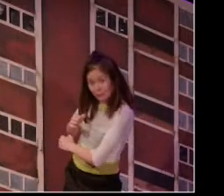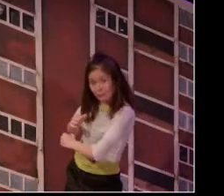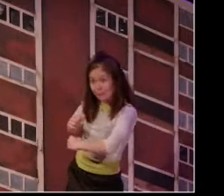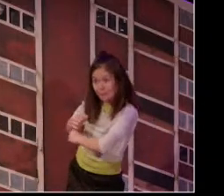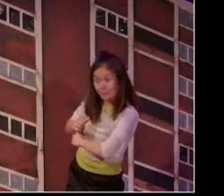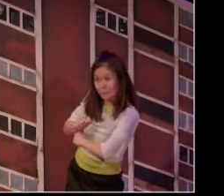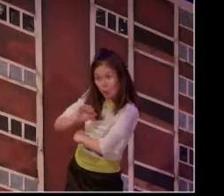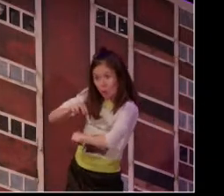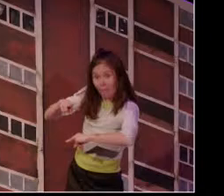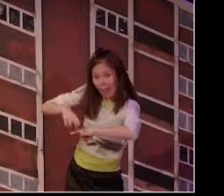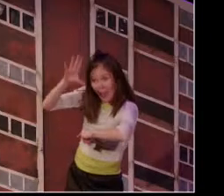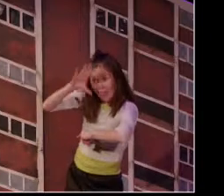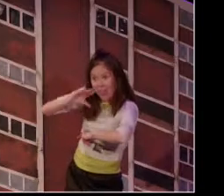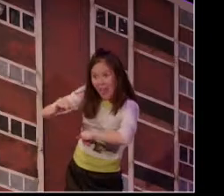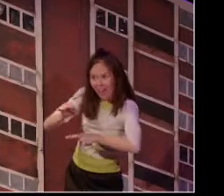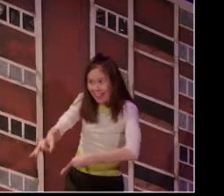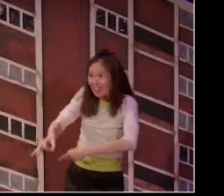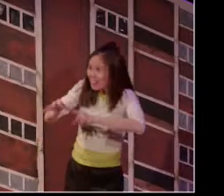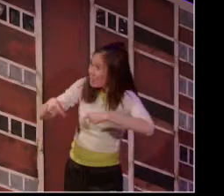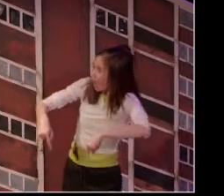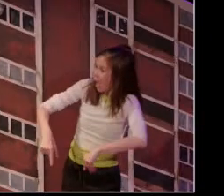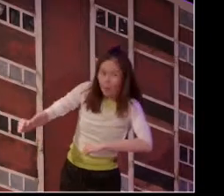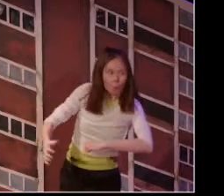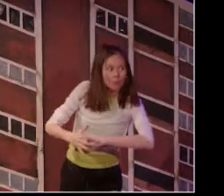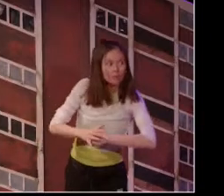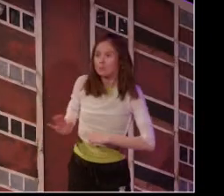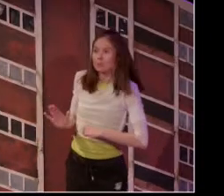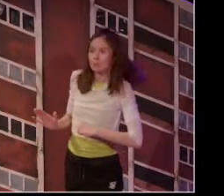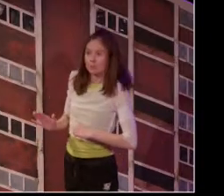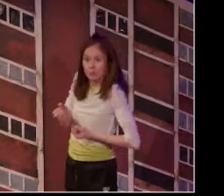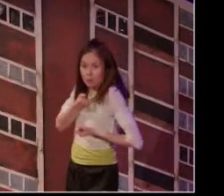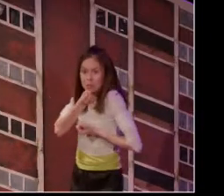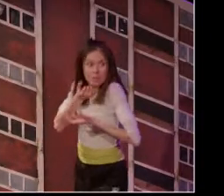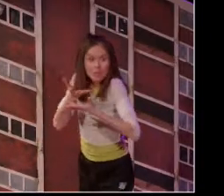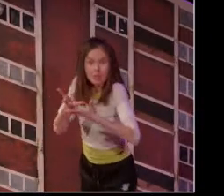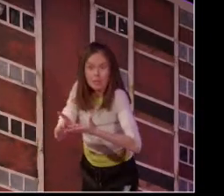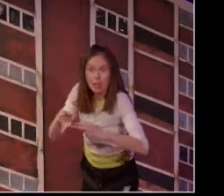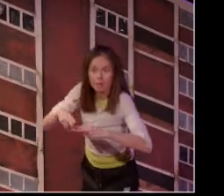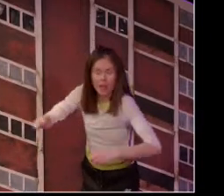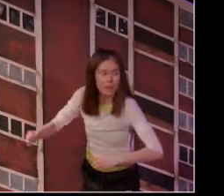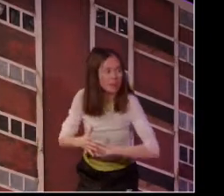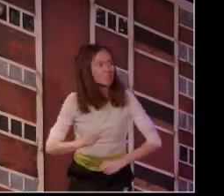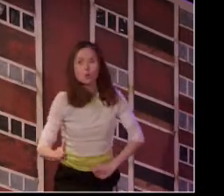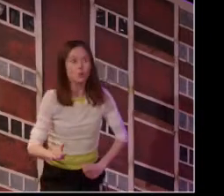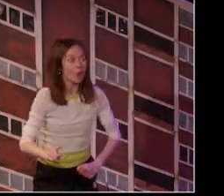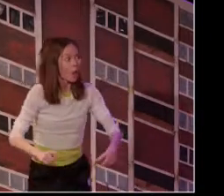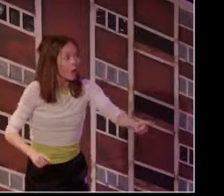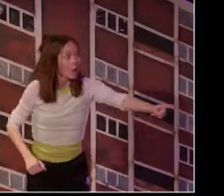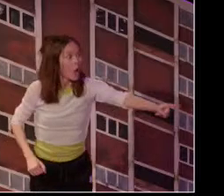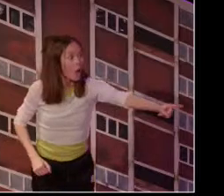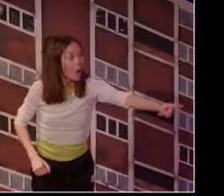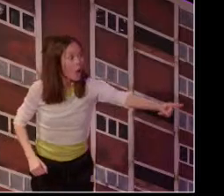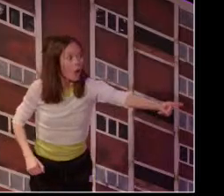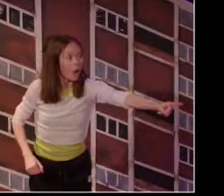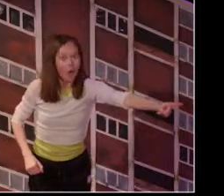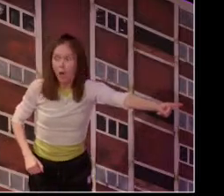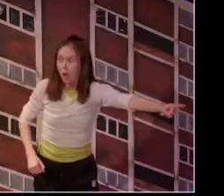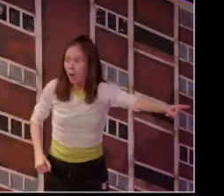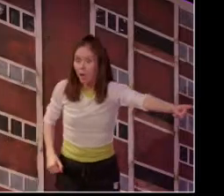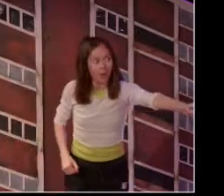have no need to grieve at learning your choice. No, he must not witness our marriage. Witness your